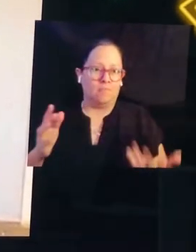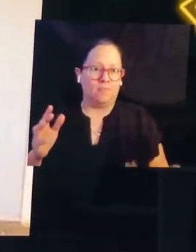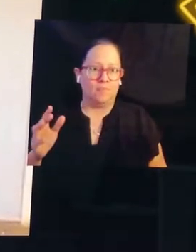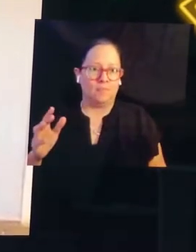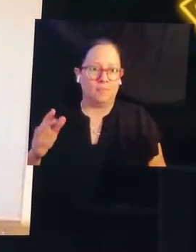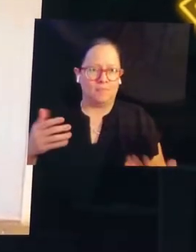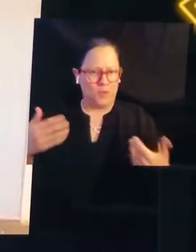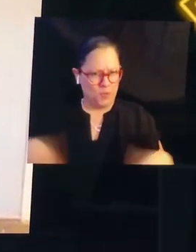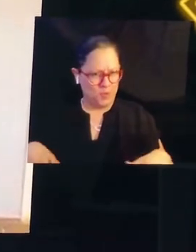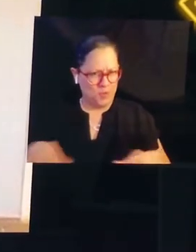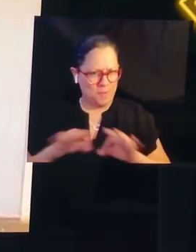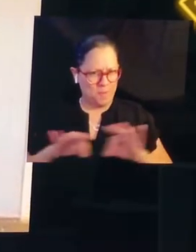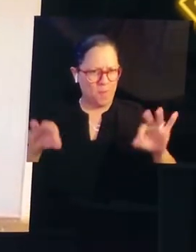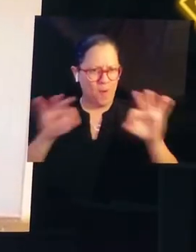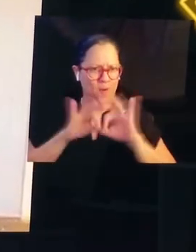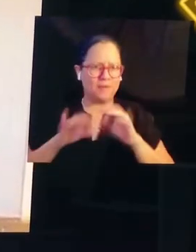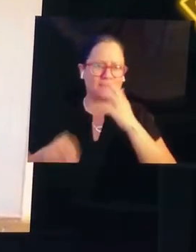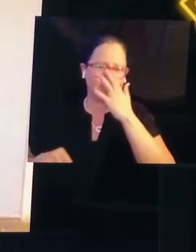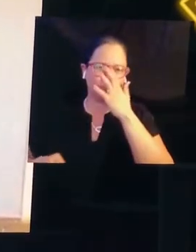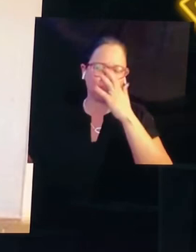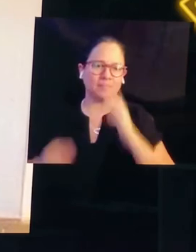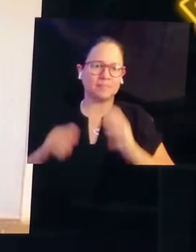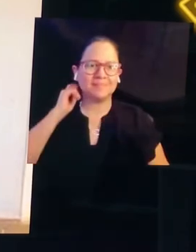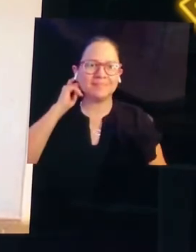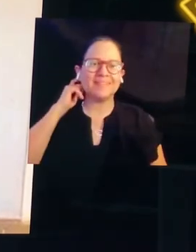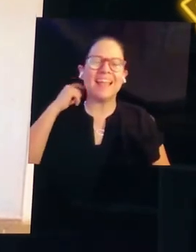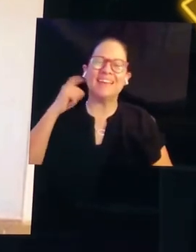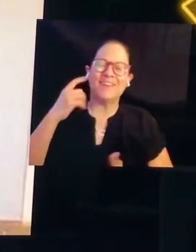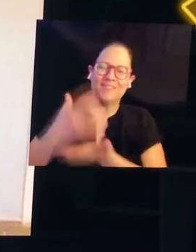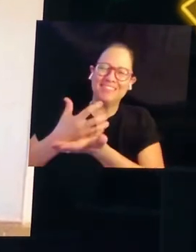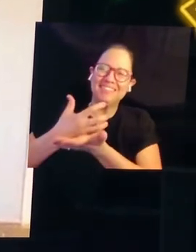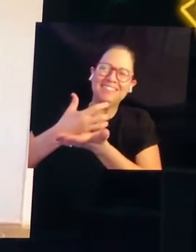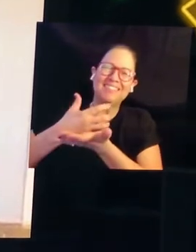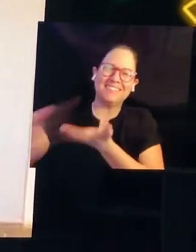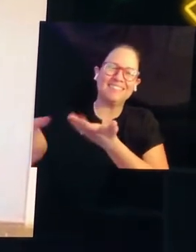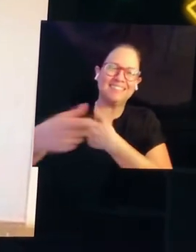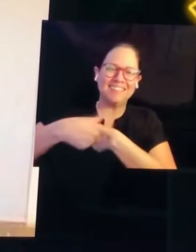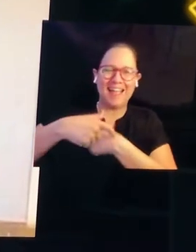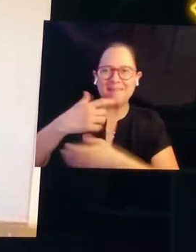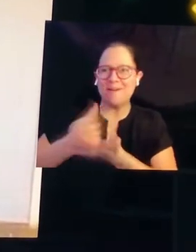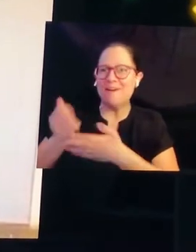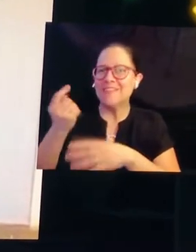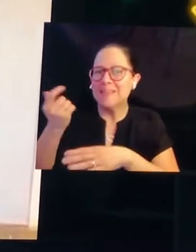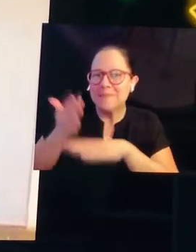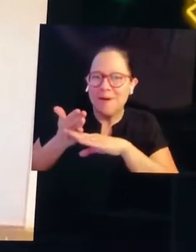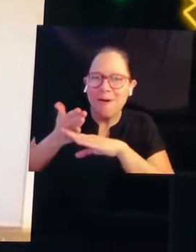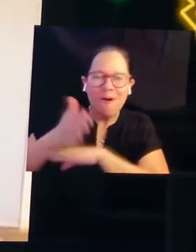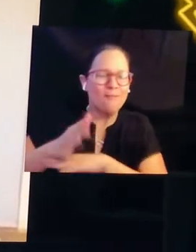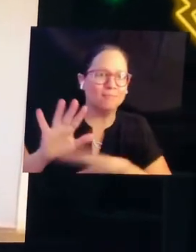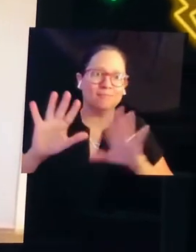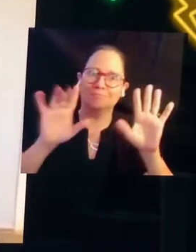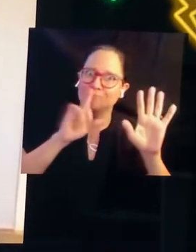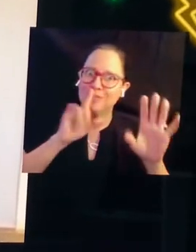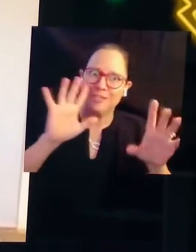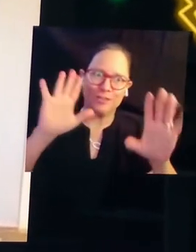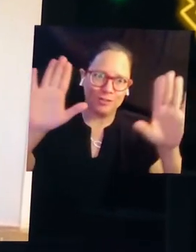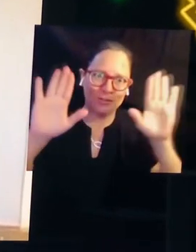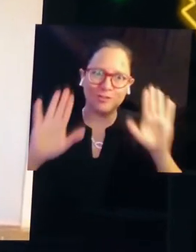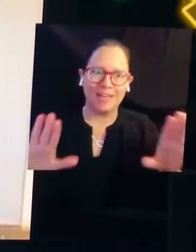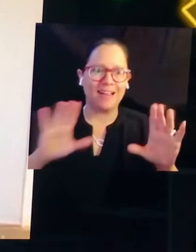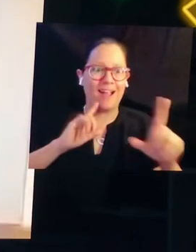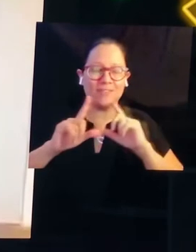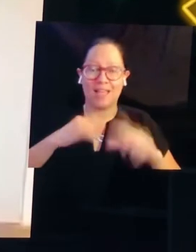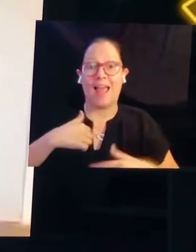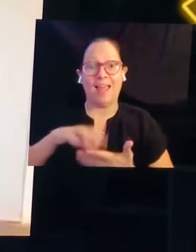tip. Well, I know we're out of time and we went a little bit over, but this was such a good conversation. I know I learned a lot. I know